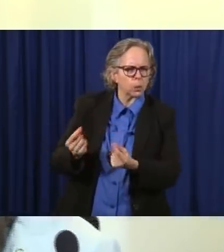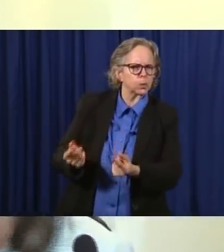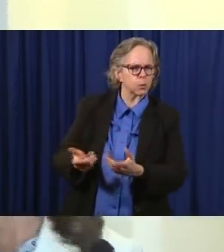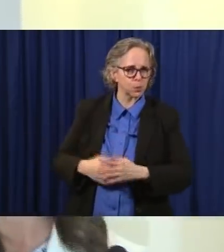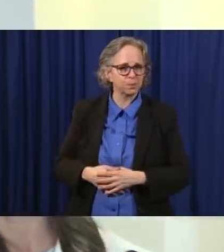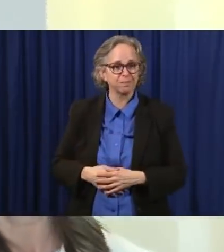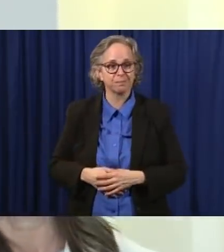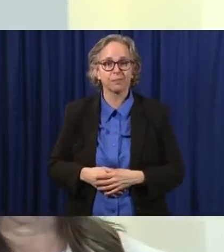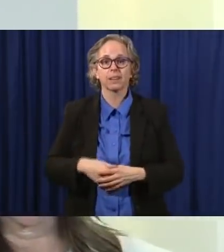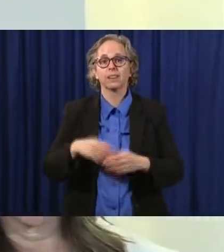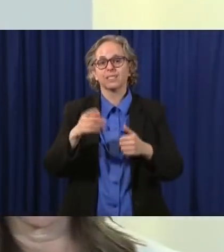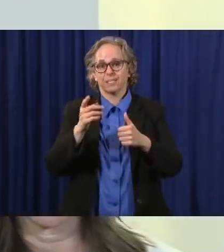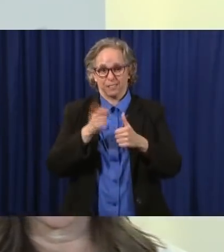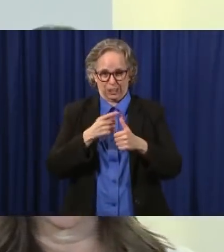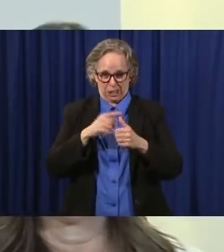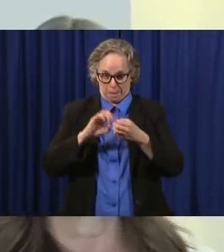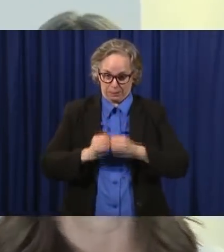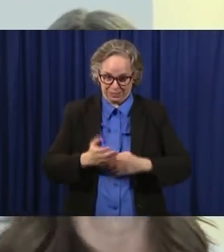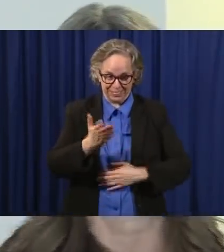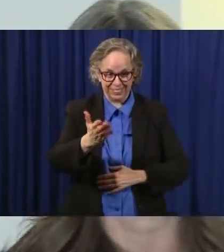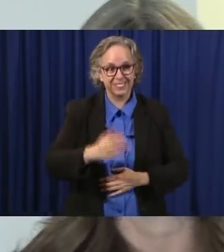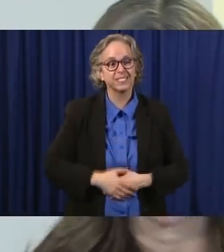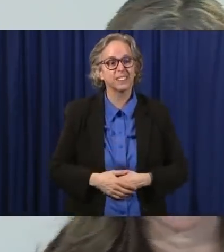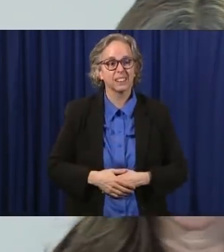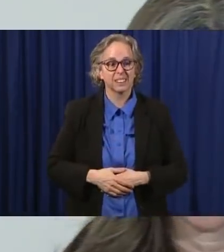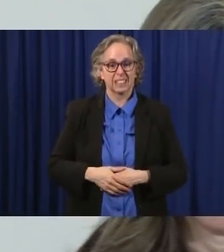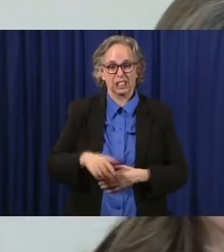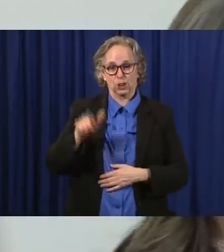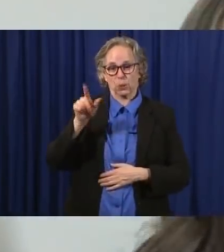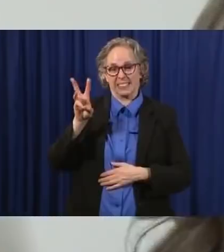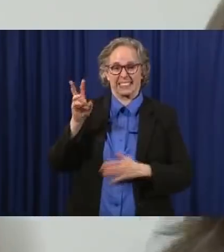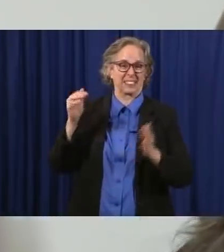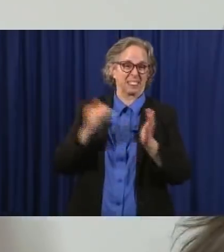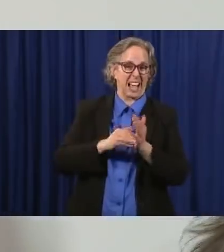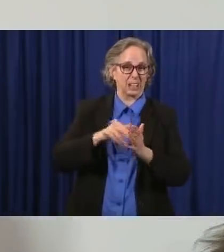all, we do know now that we have